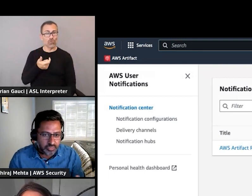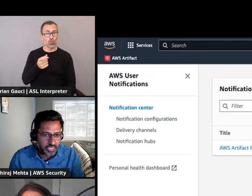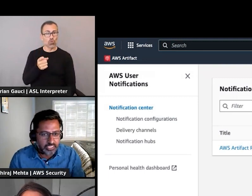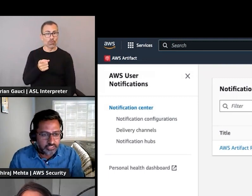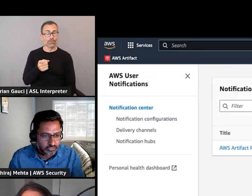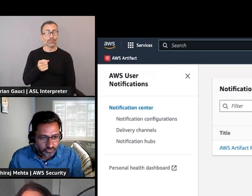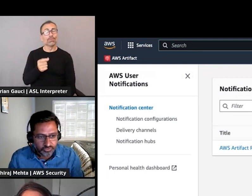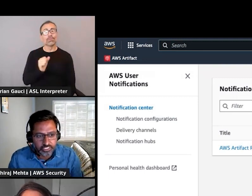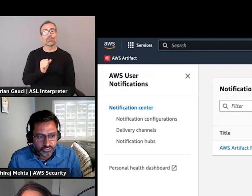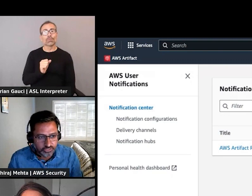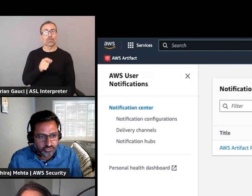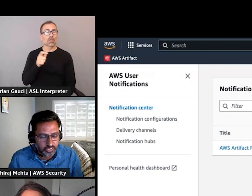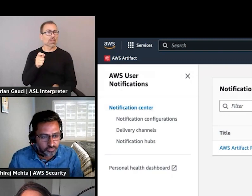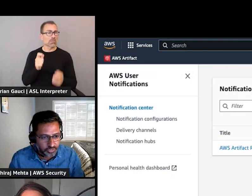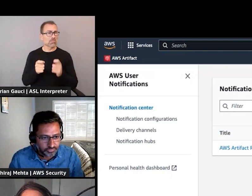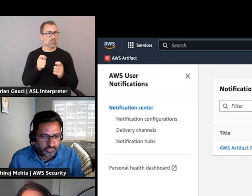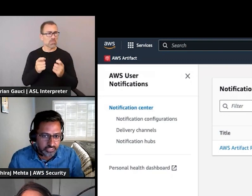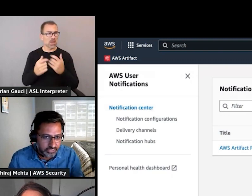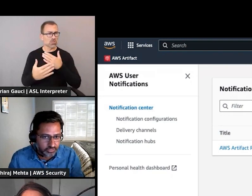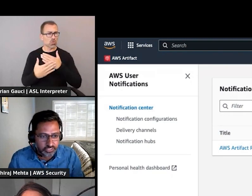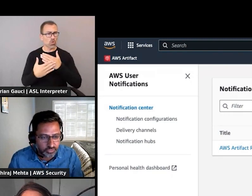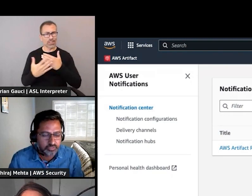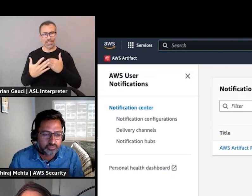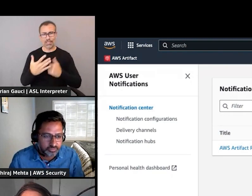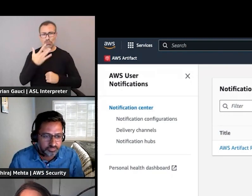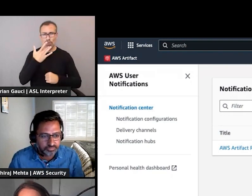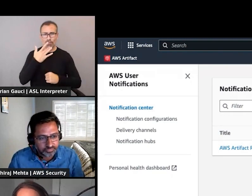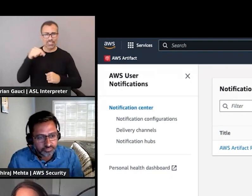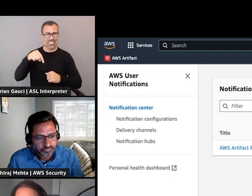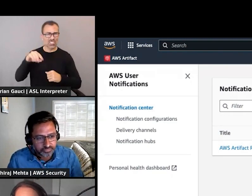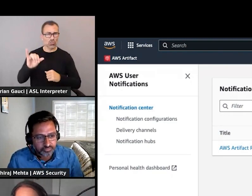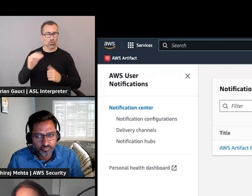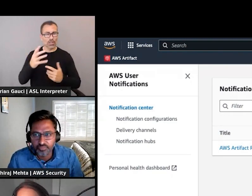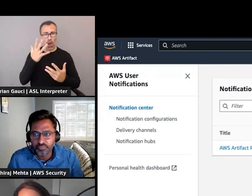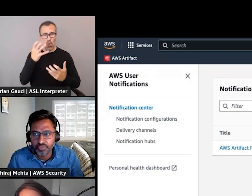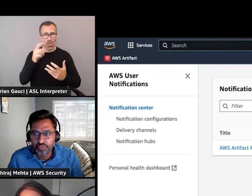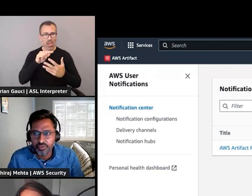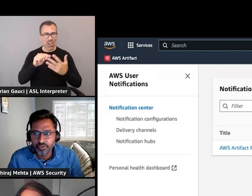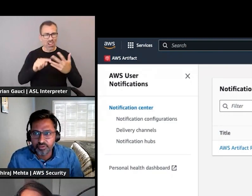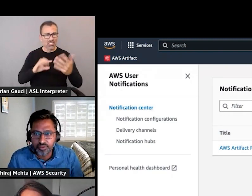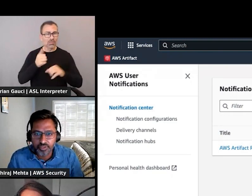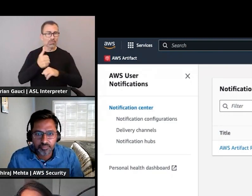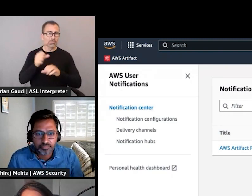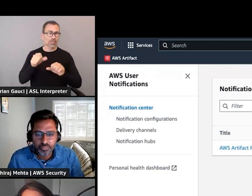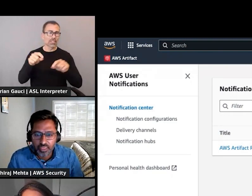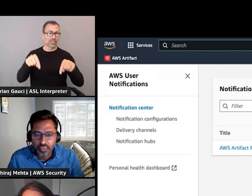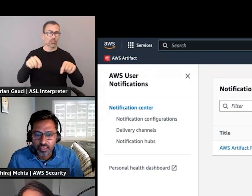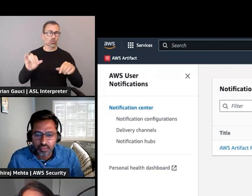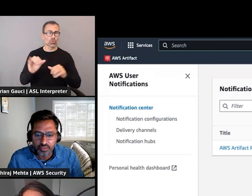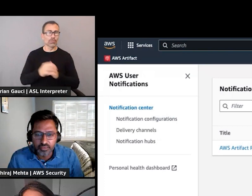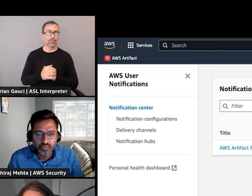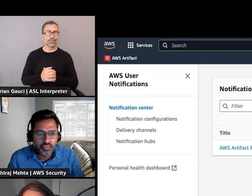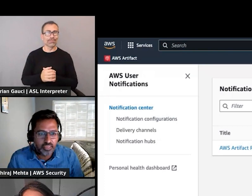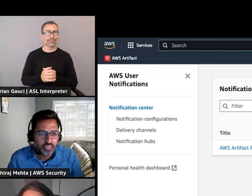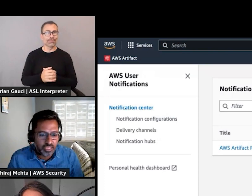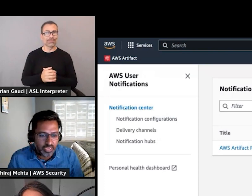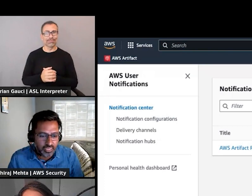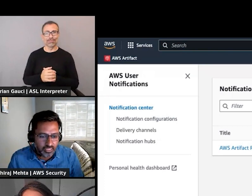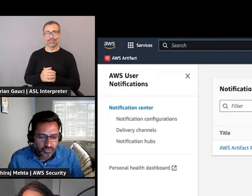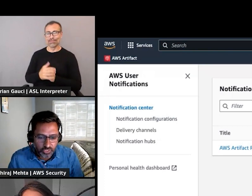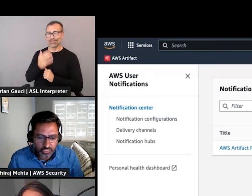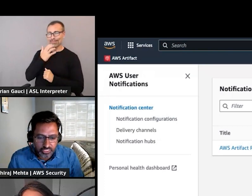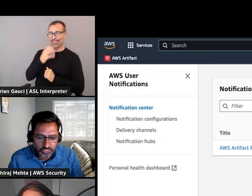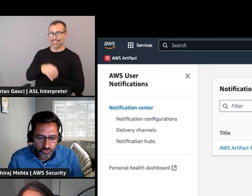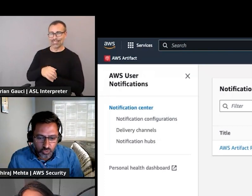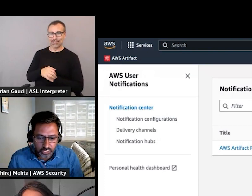can manage their notification preferences here as well. So, Awesome. yeah. Nice.